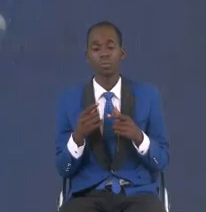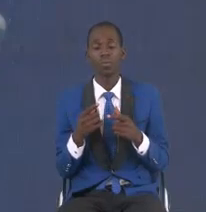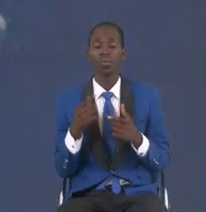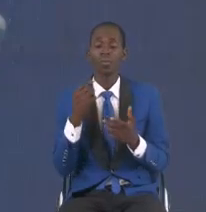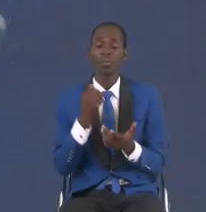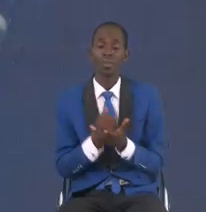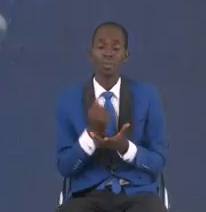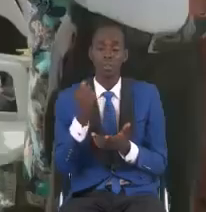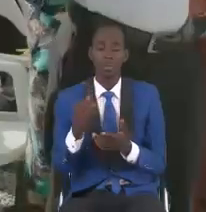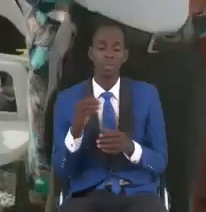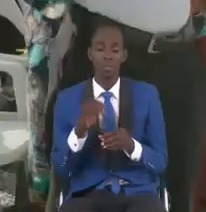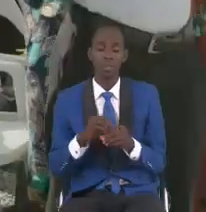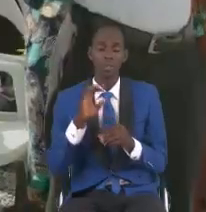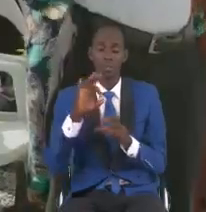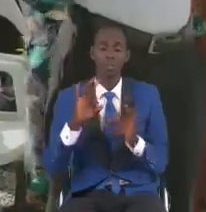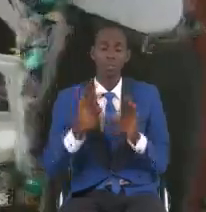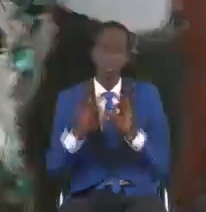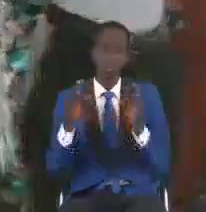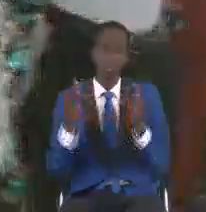Amen in your family.